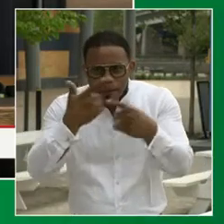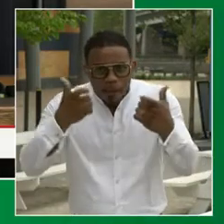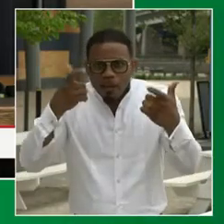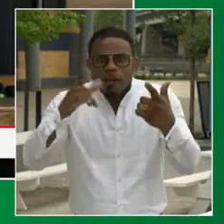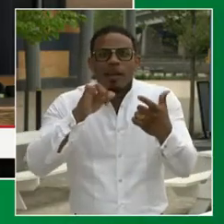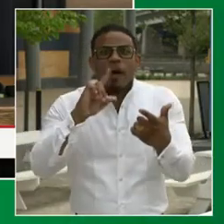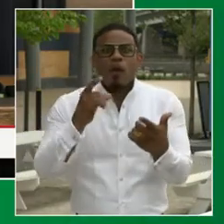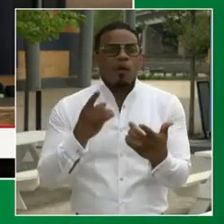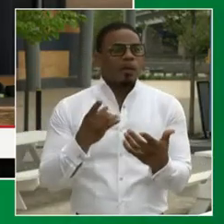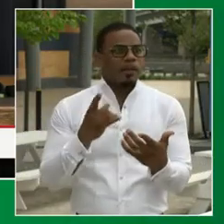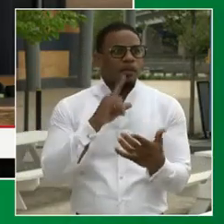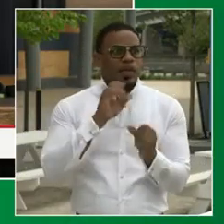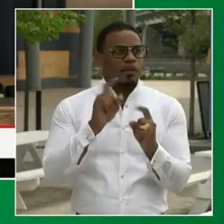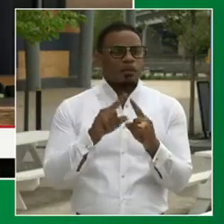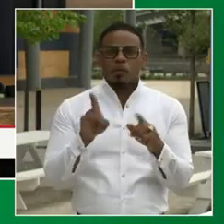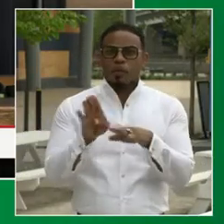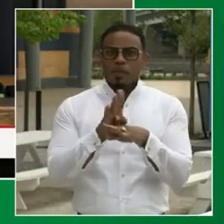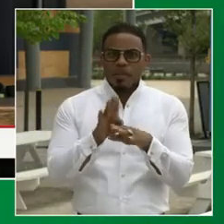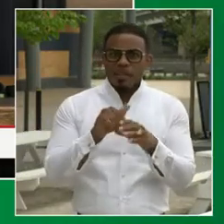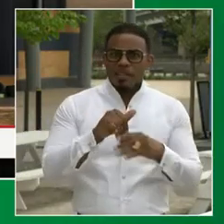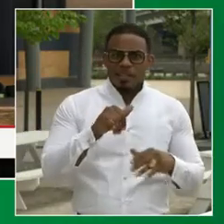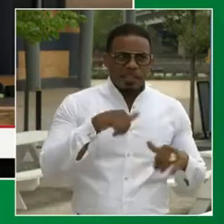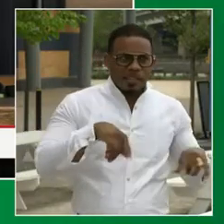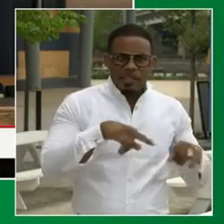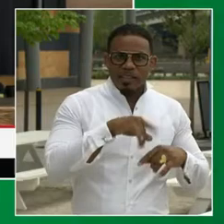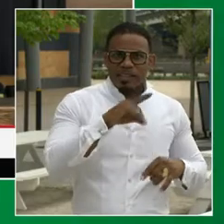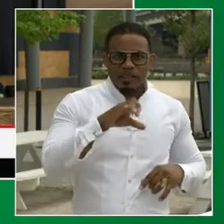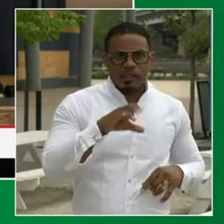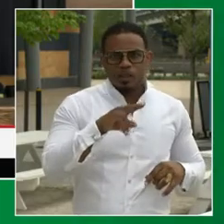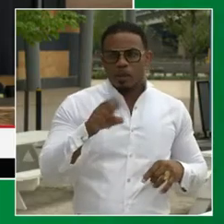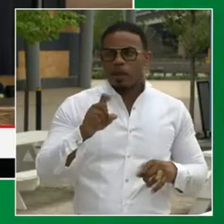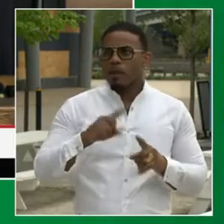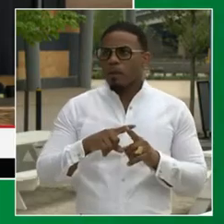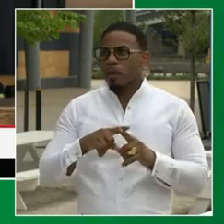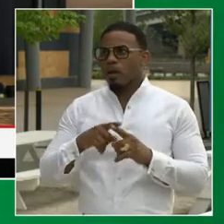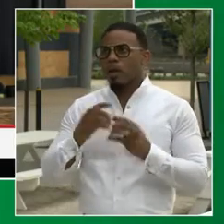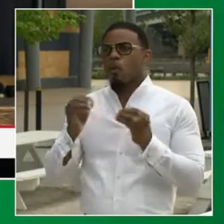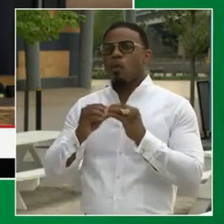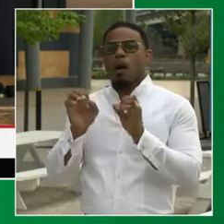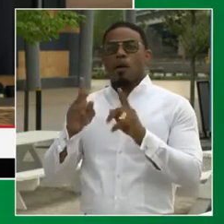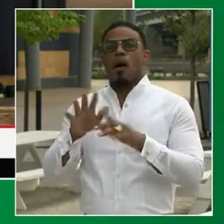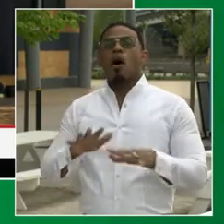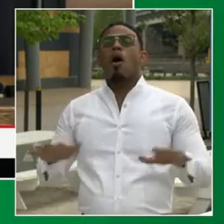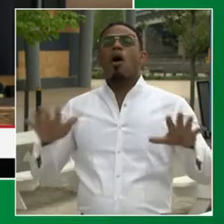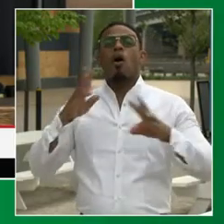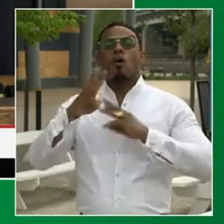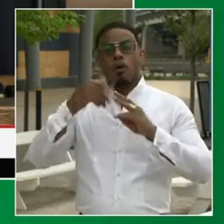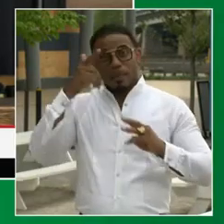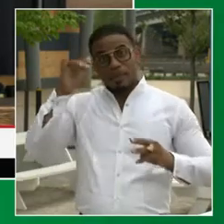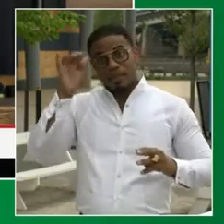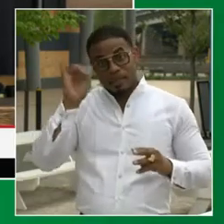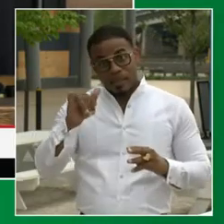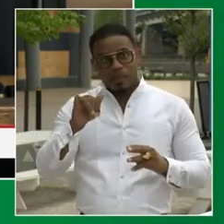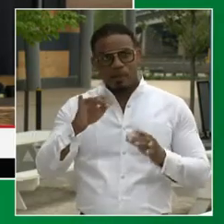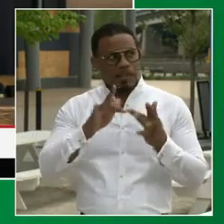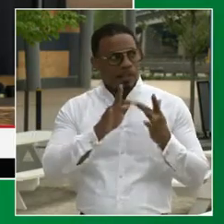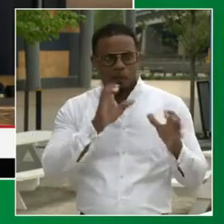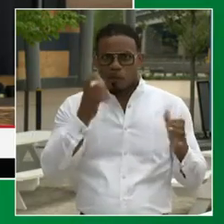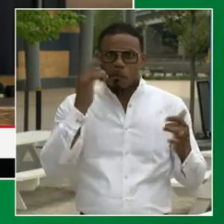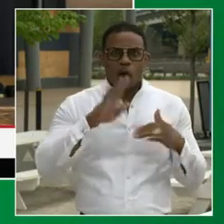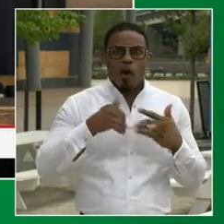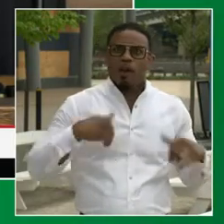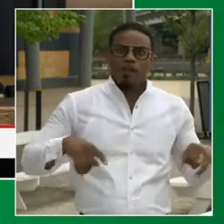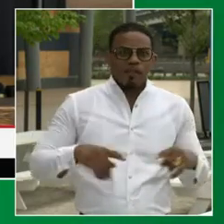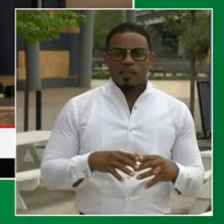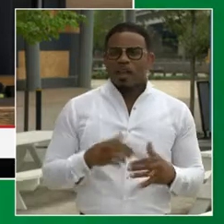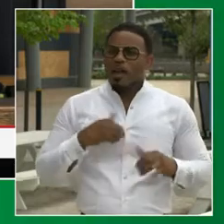got to not only be able to do business in DC or the United States, but explore opportunities all over the world, because that's what the internet is doing for all of